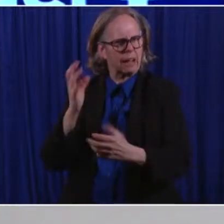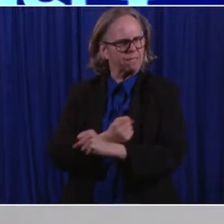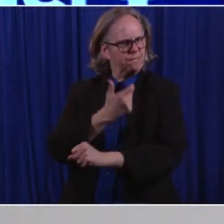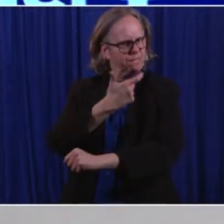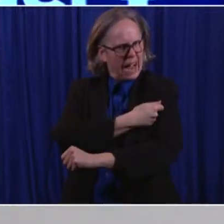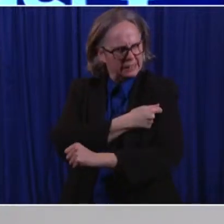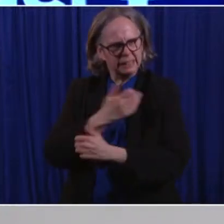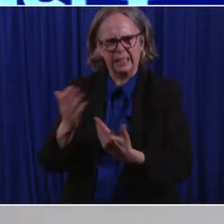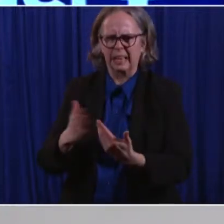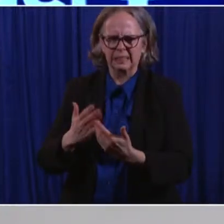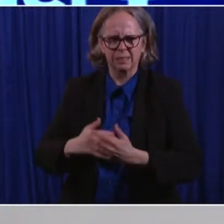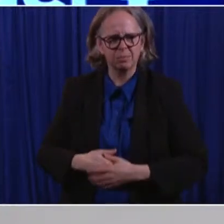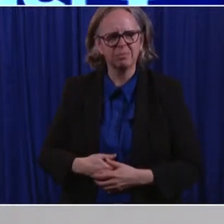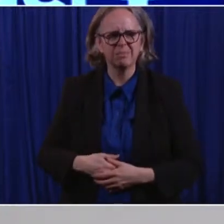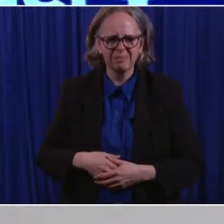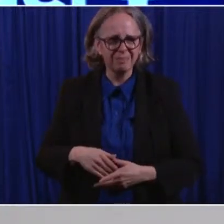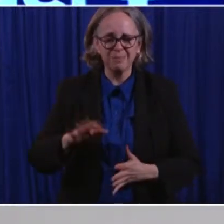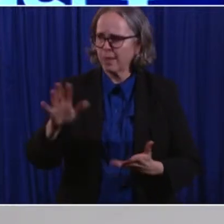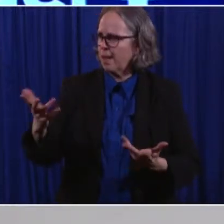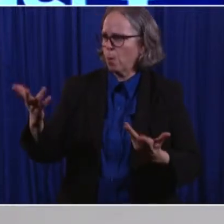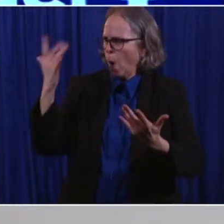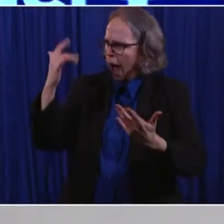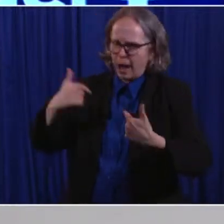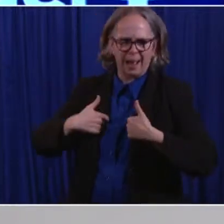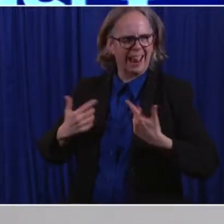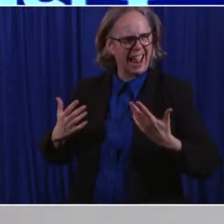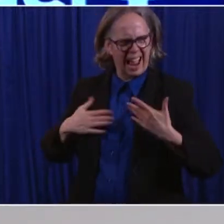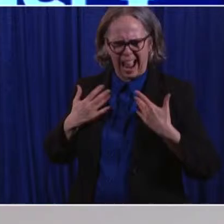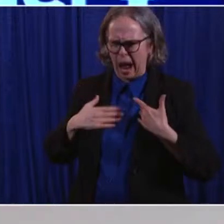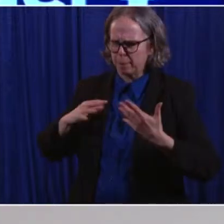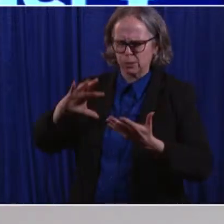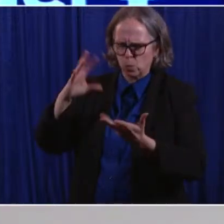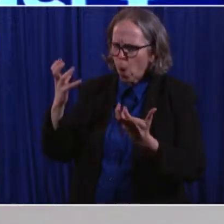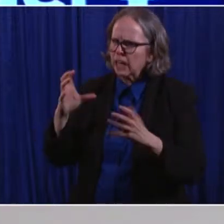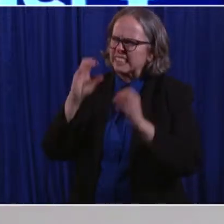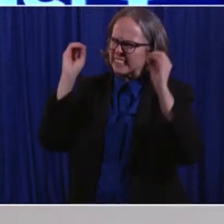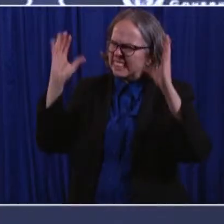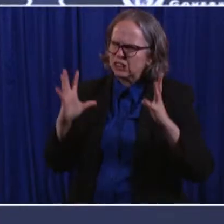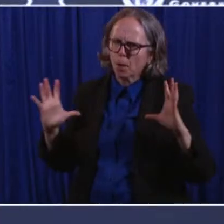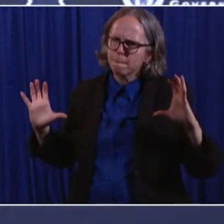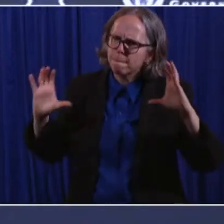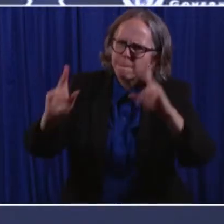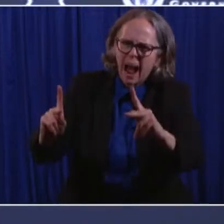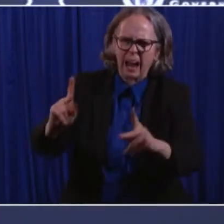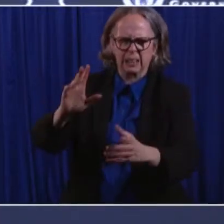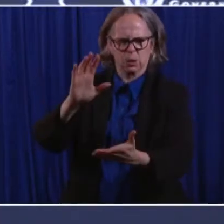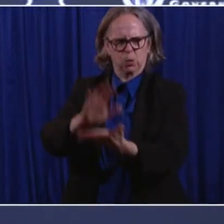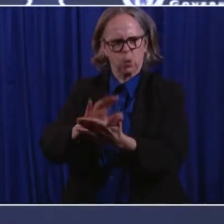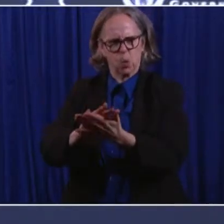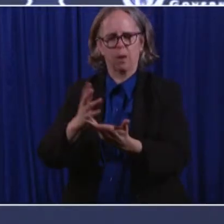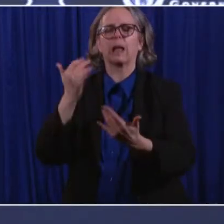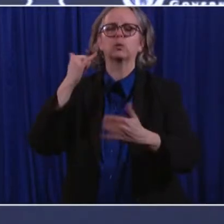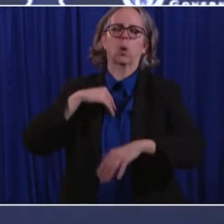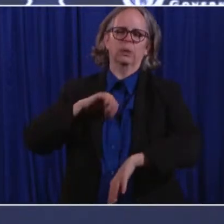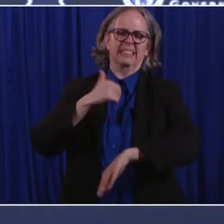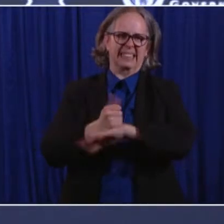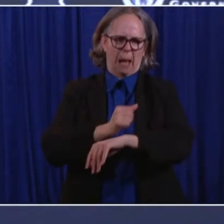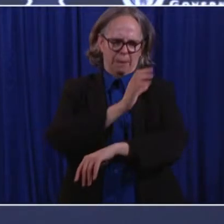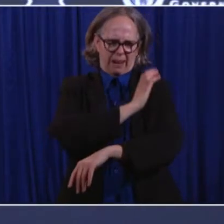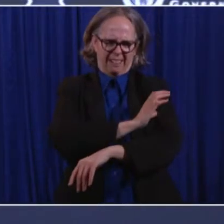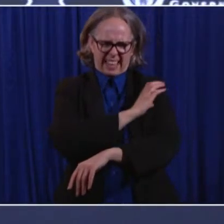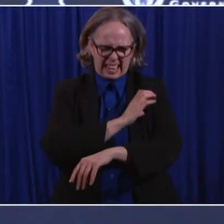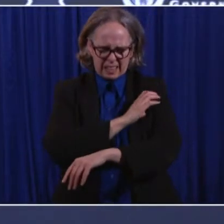did host about 8 weeks of clinics in schools, and we're wrapping that up this week. And finally, Kroger